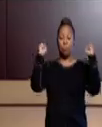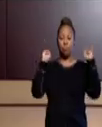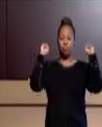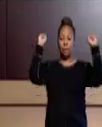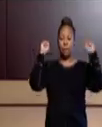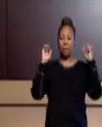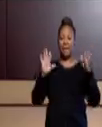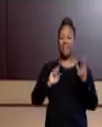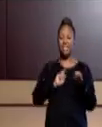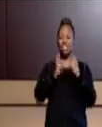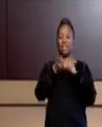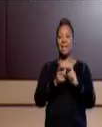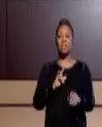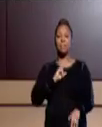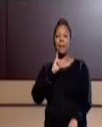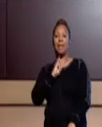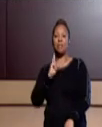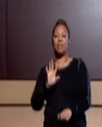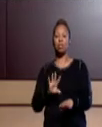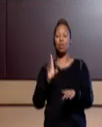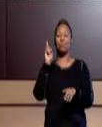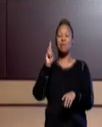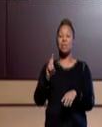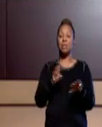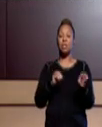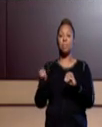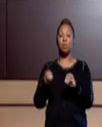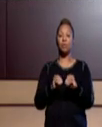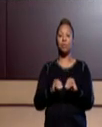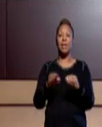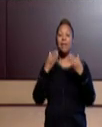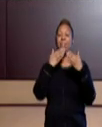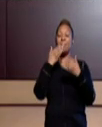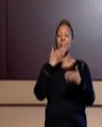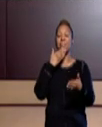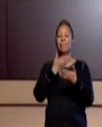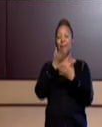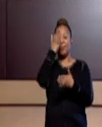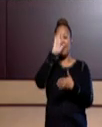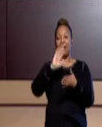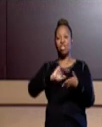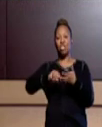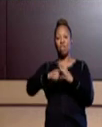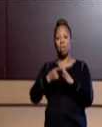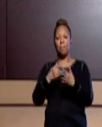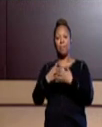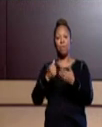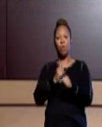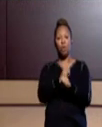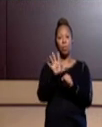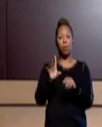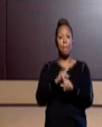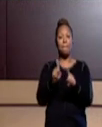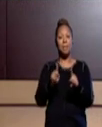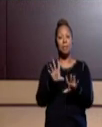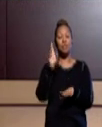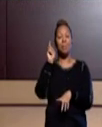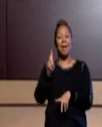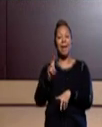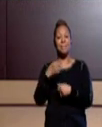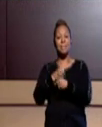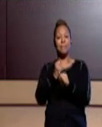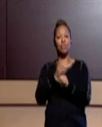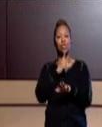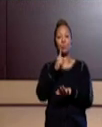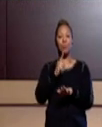Do you understand? So you have to get up and get moving. Thank God I started doing this before Corona. And so but you have to make